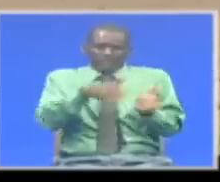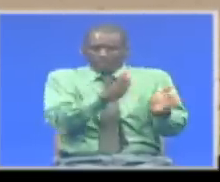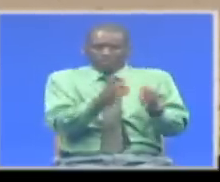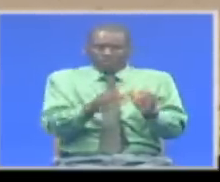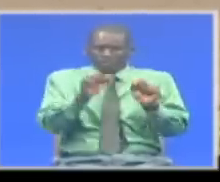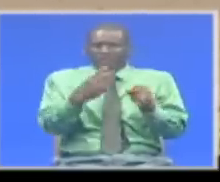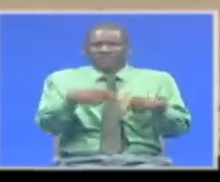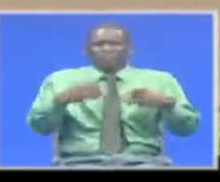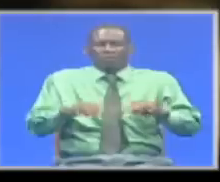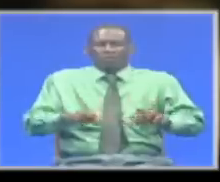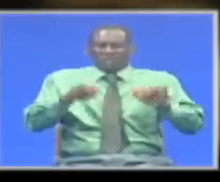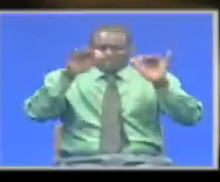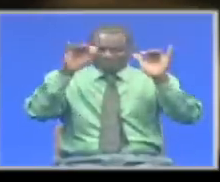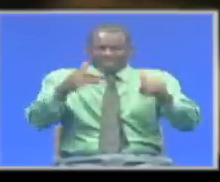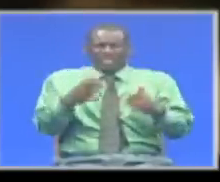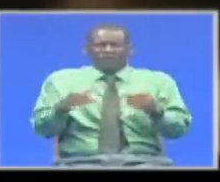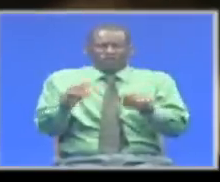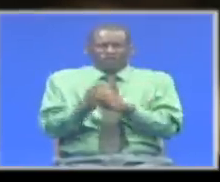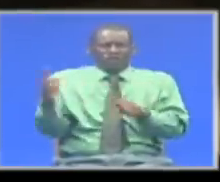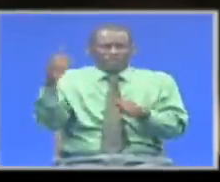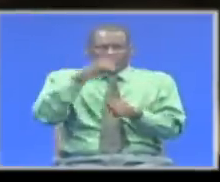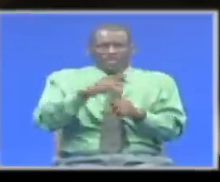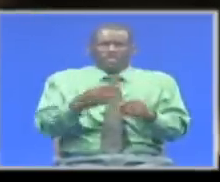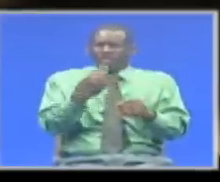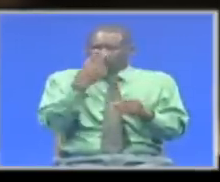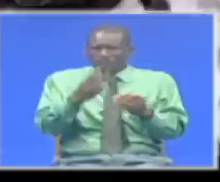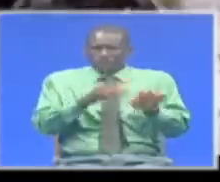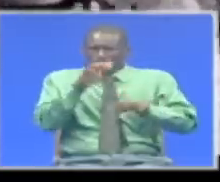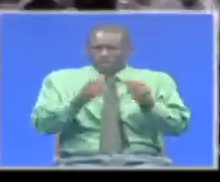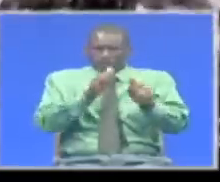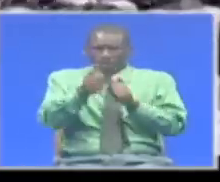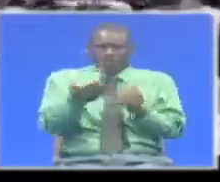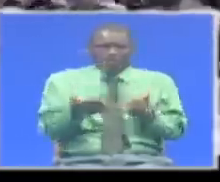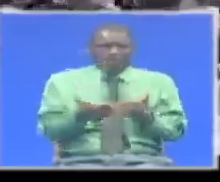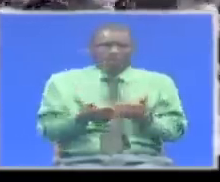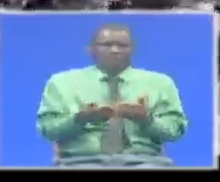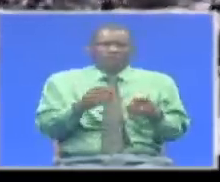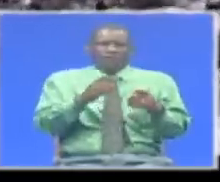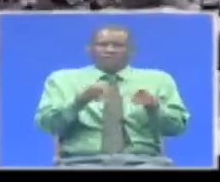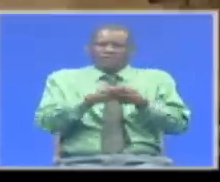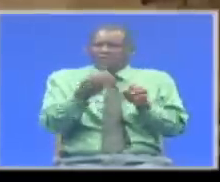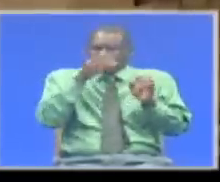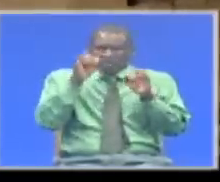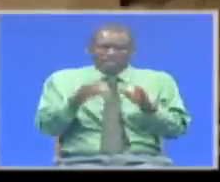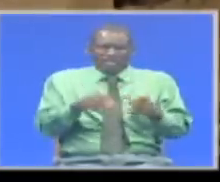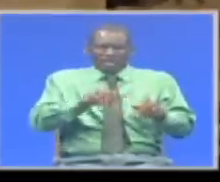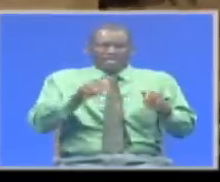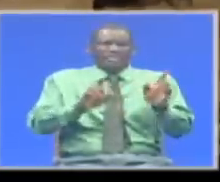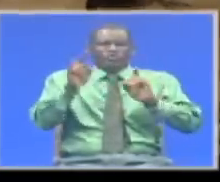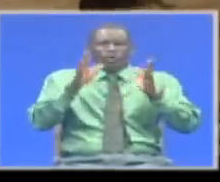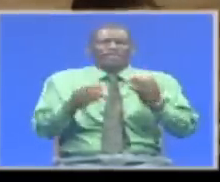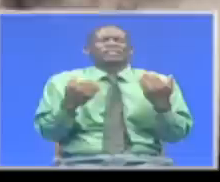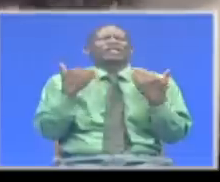mzima kuangalia watavuka saa ngapi, hata wakuli. Wengine hata wanalala karibu kwenye mto. Kabisa kulala siku